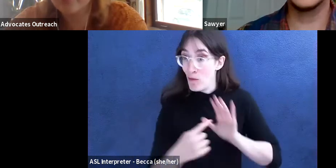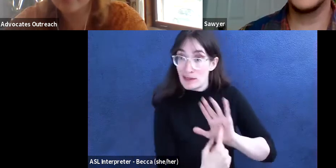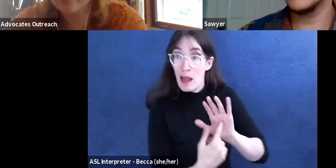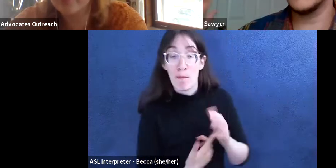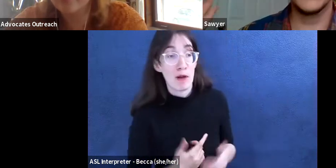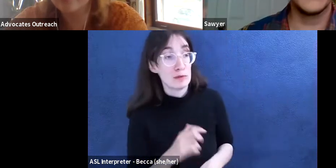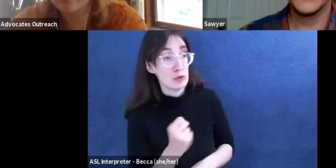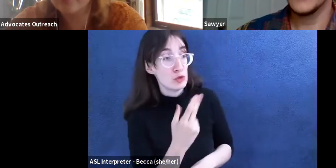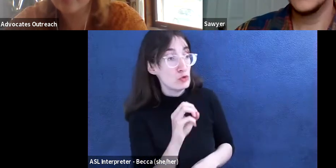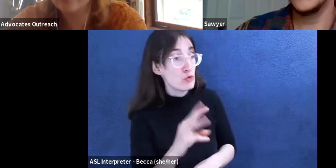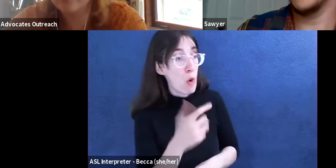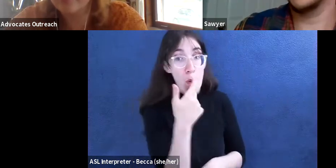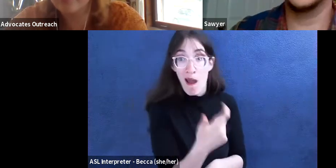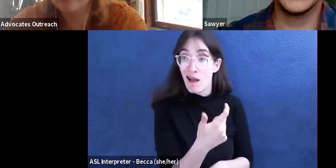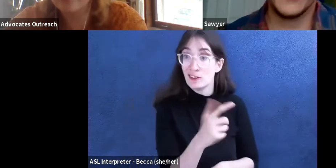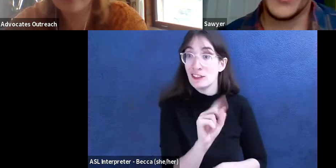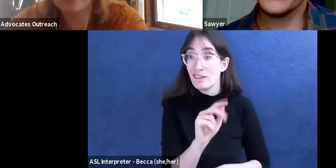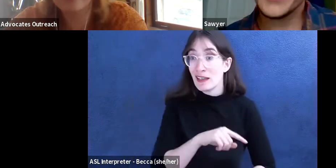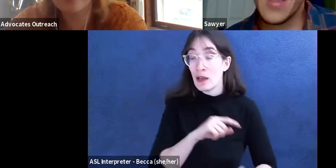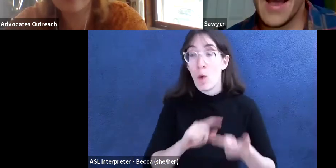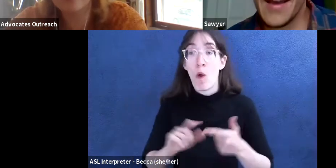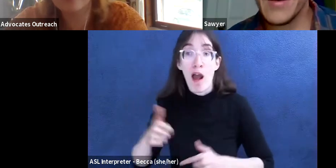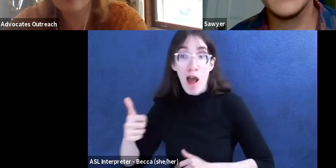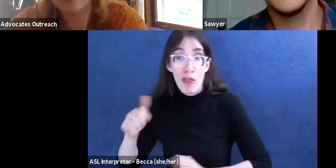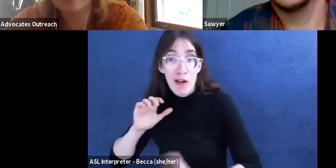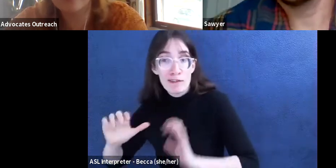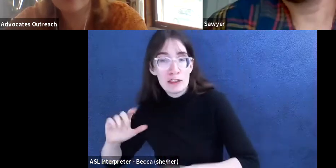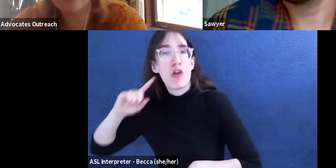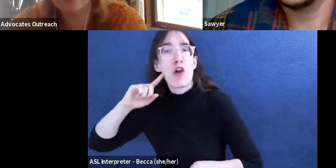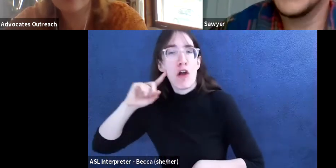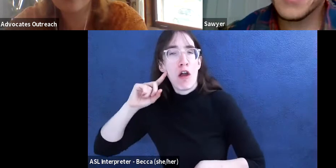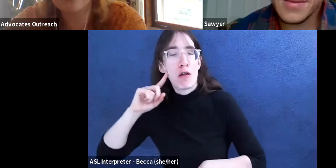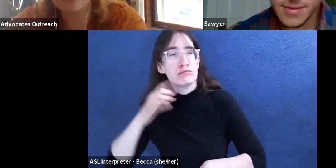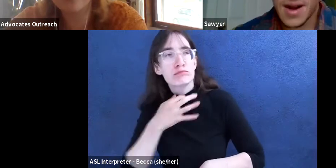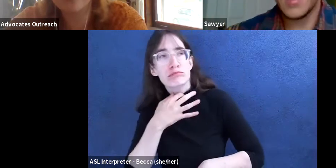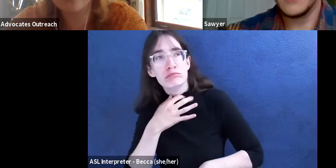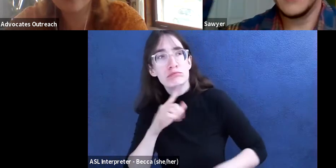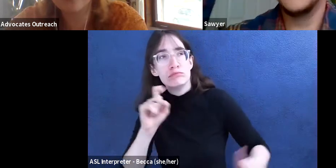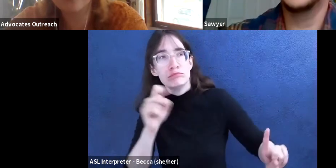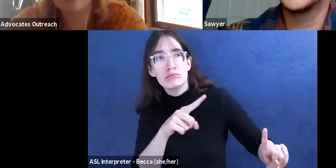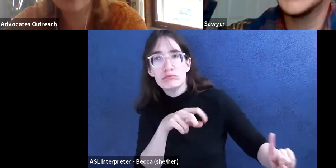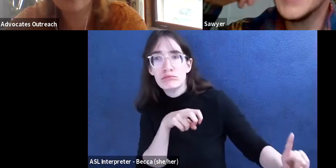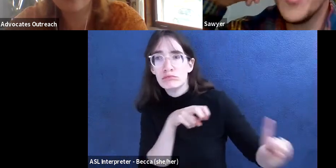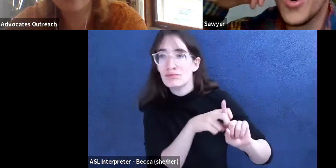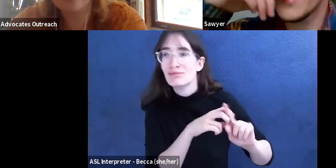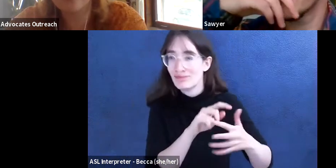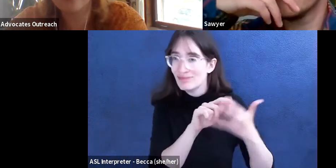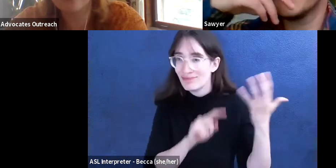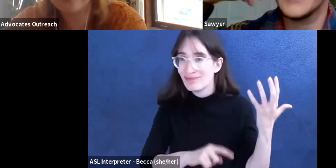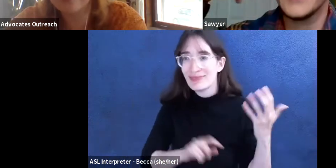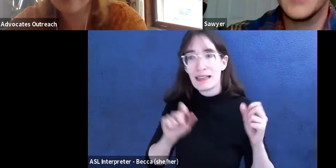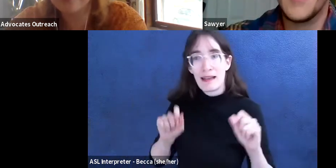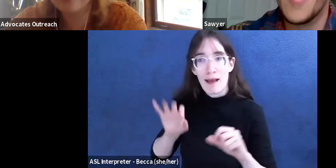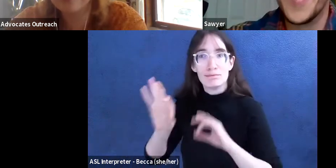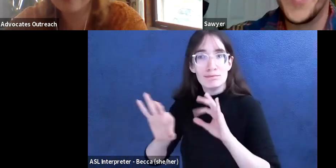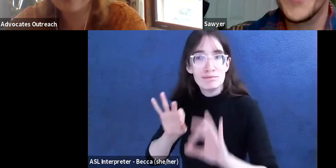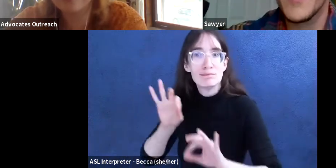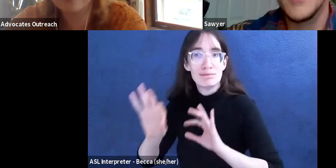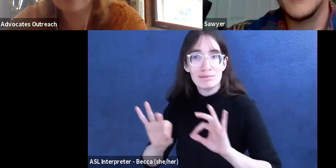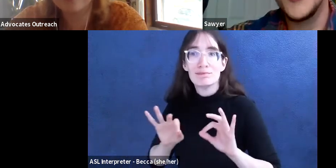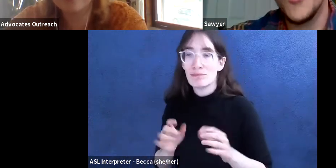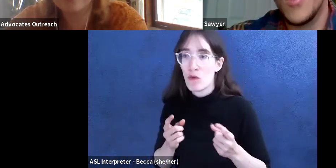TV, movies, social media, internet, books, daily conversations and interactions that come up bring up